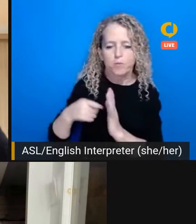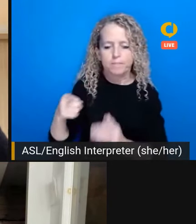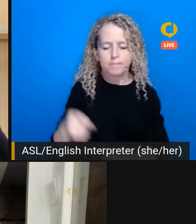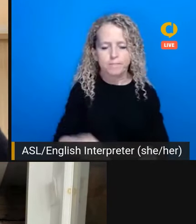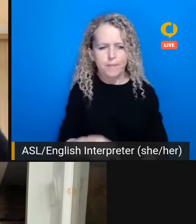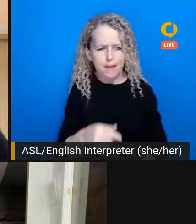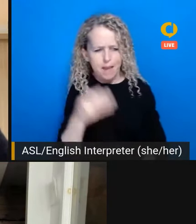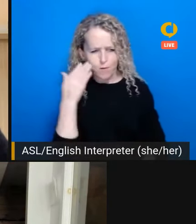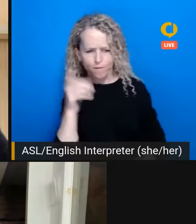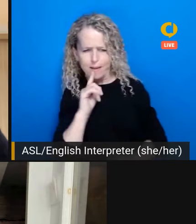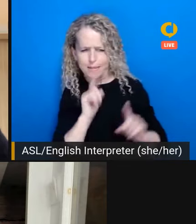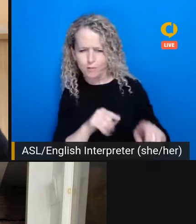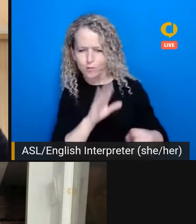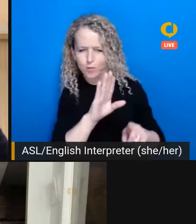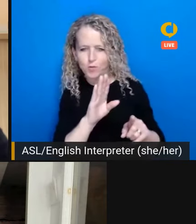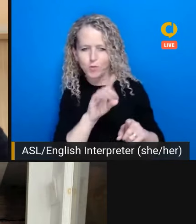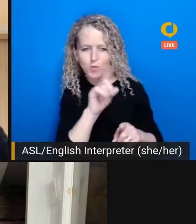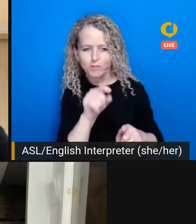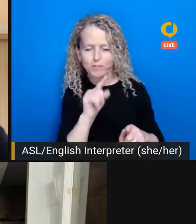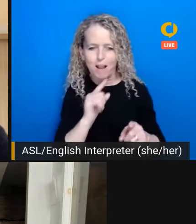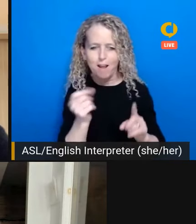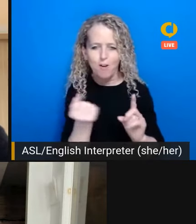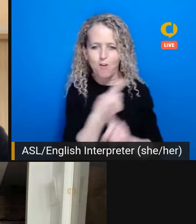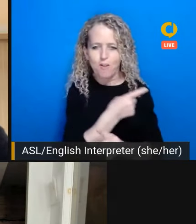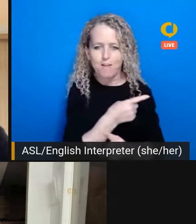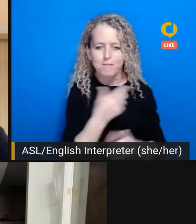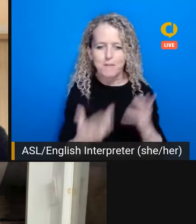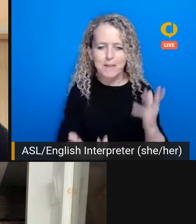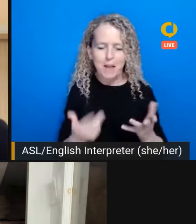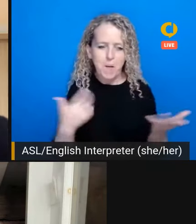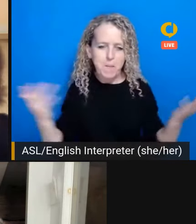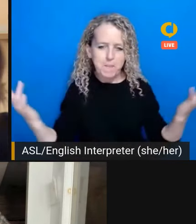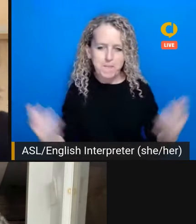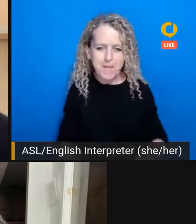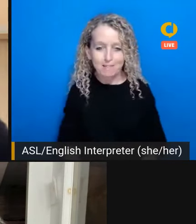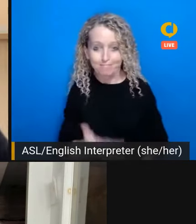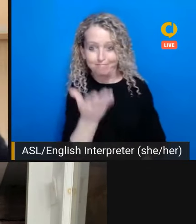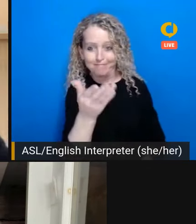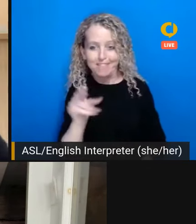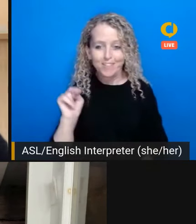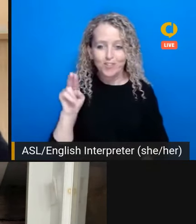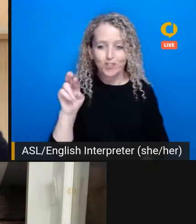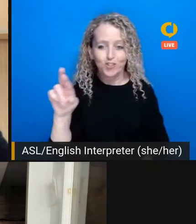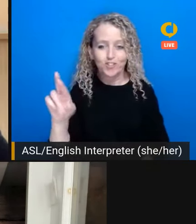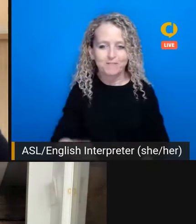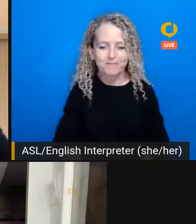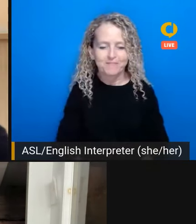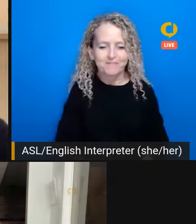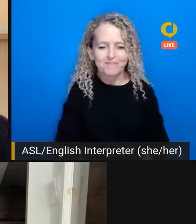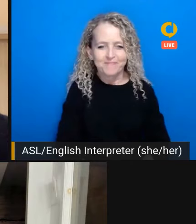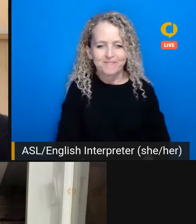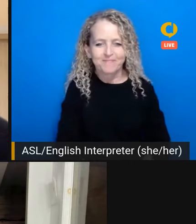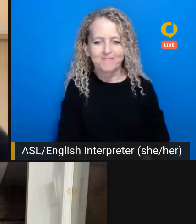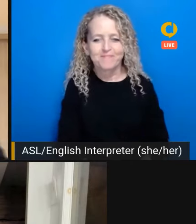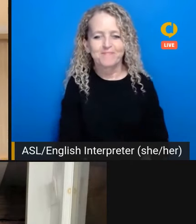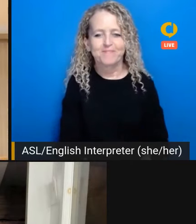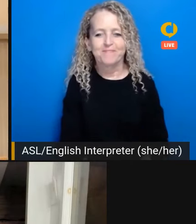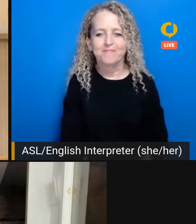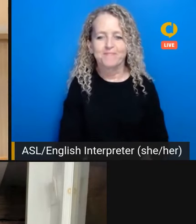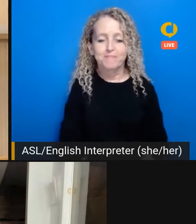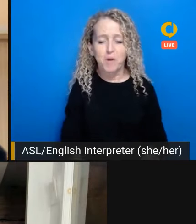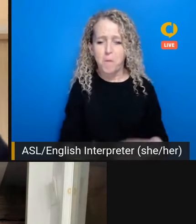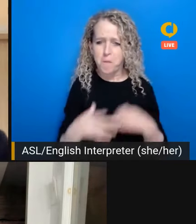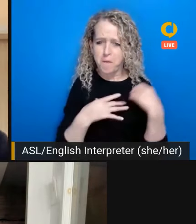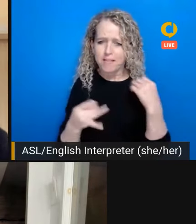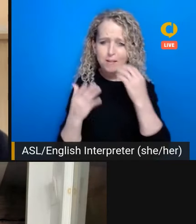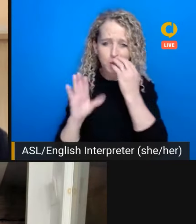answered your question. I kind of got lost there for a minute. Nur. Okay. I like the answer, to be honest with you. I'm good with it,